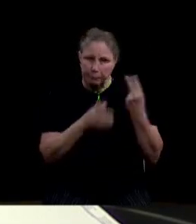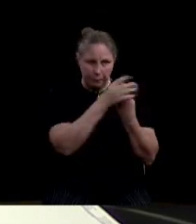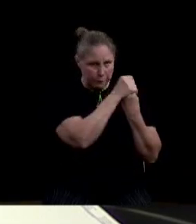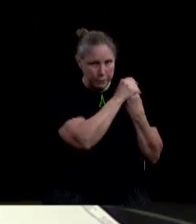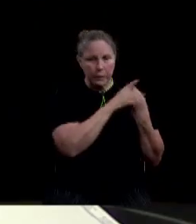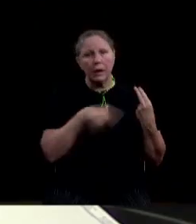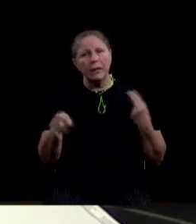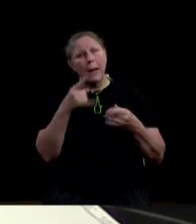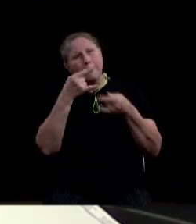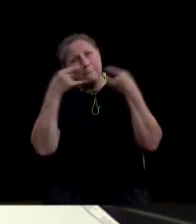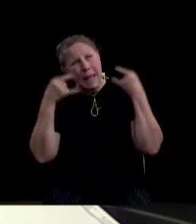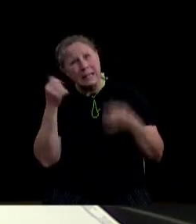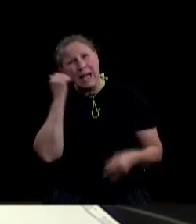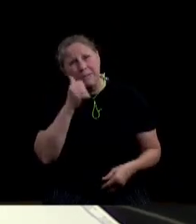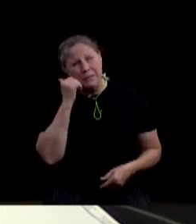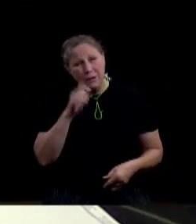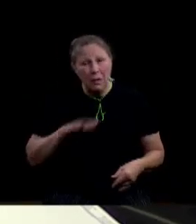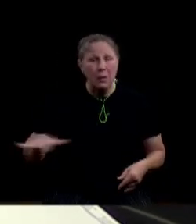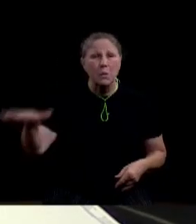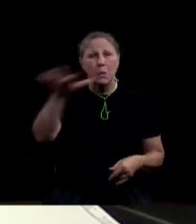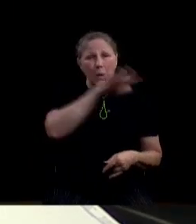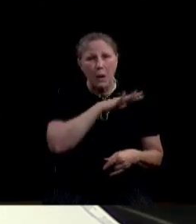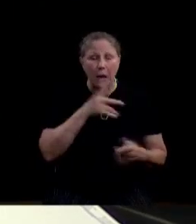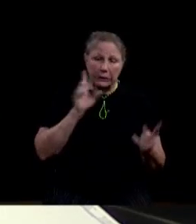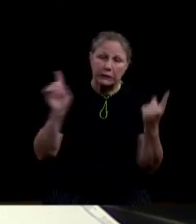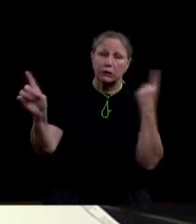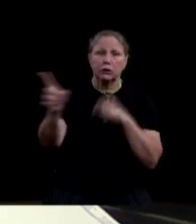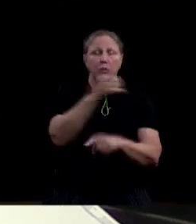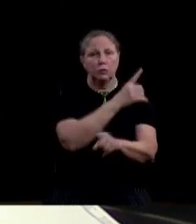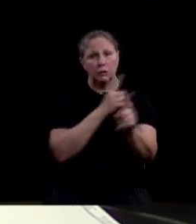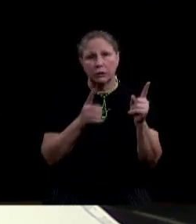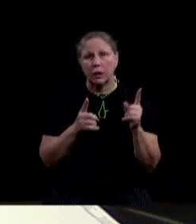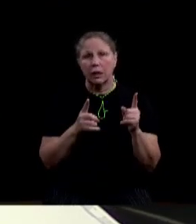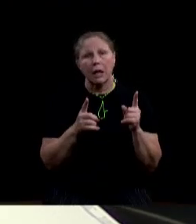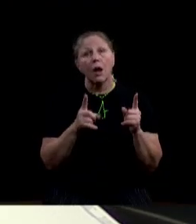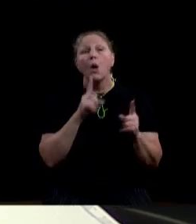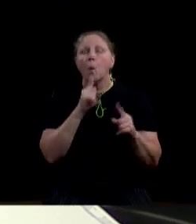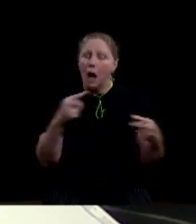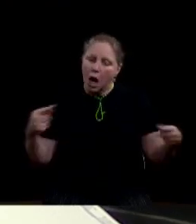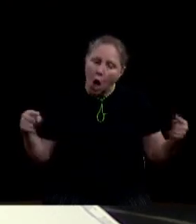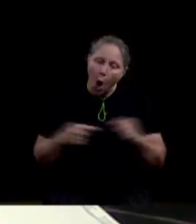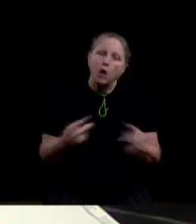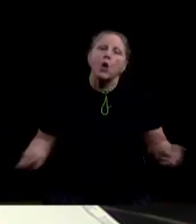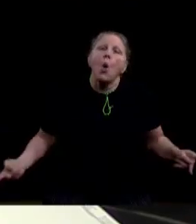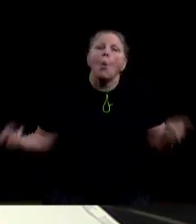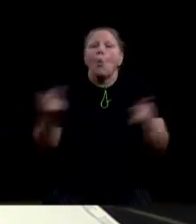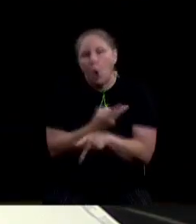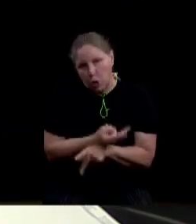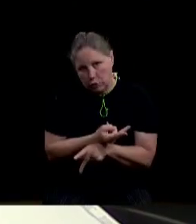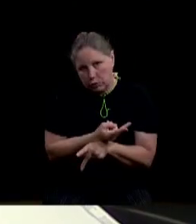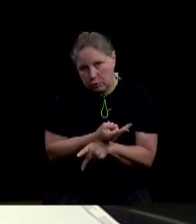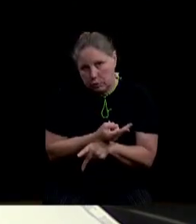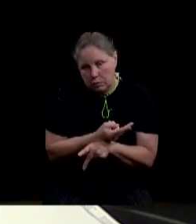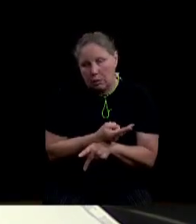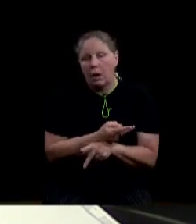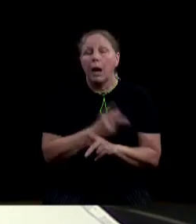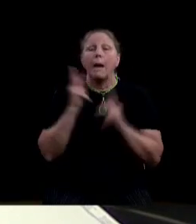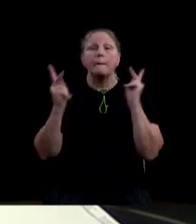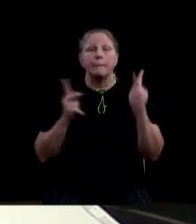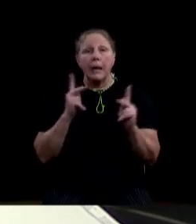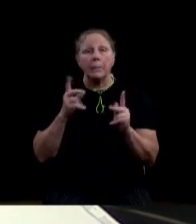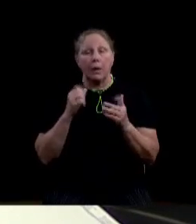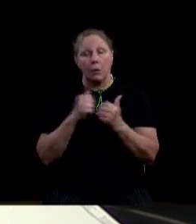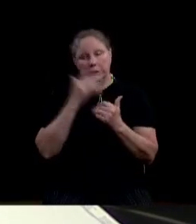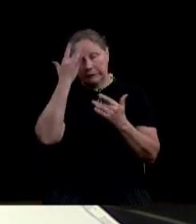social distancing does more harm to us and gives people a higher chance of getting sick. I've been living on this earth for